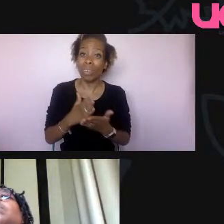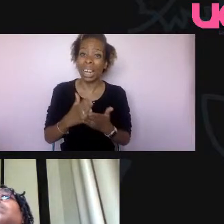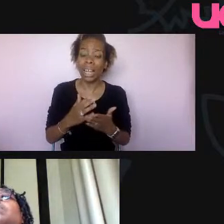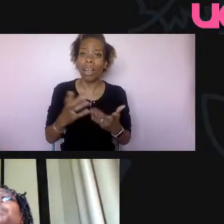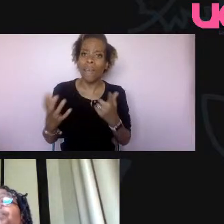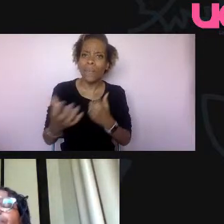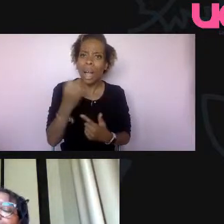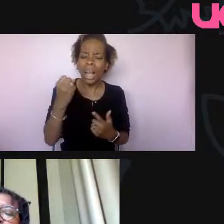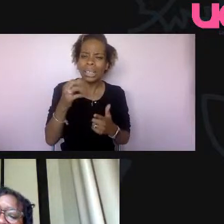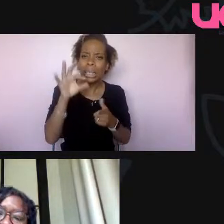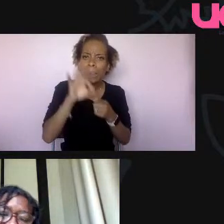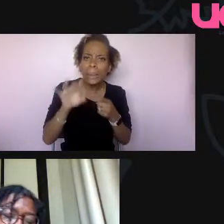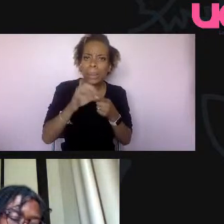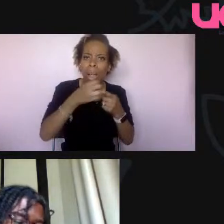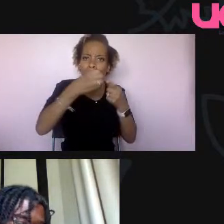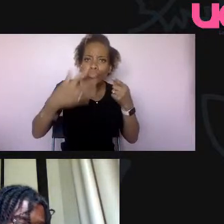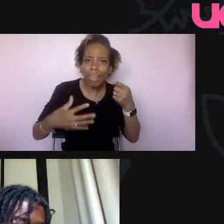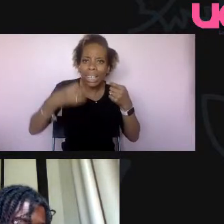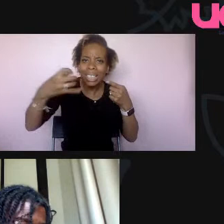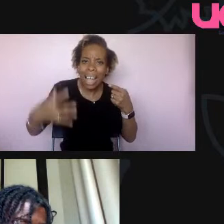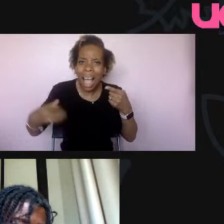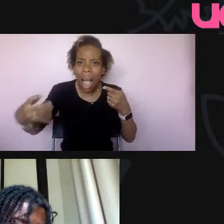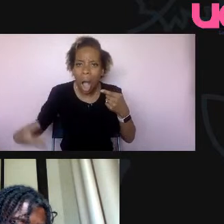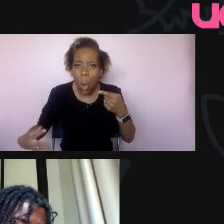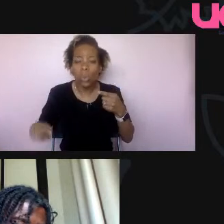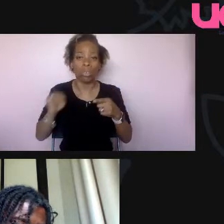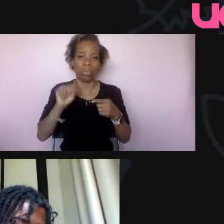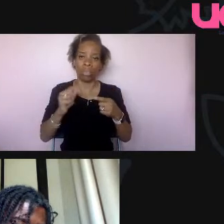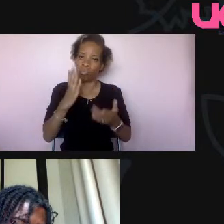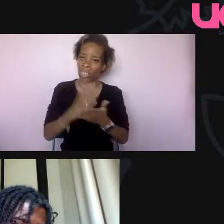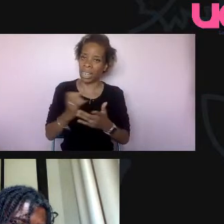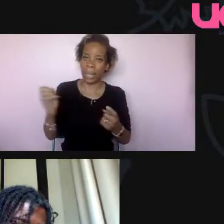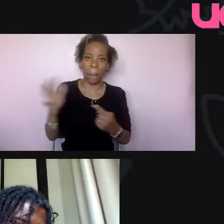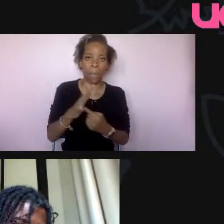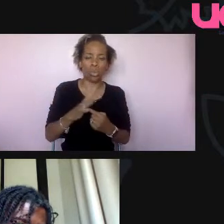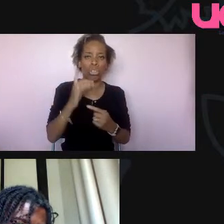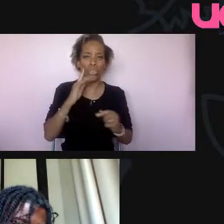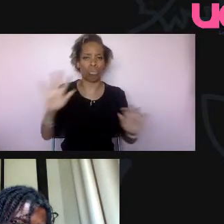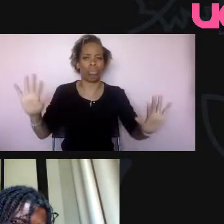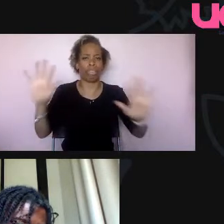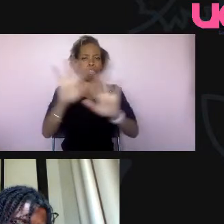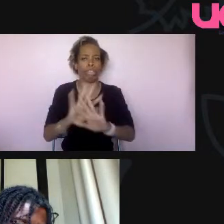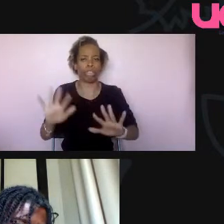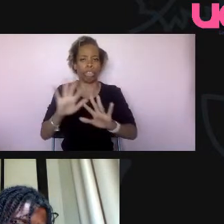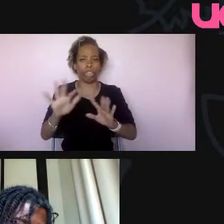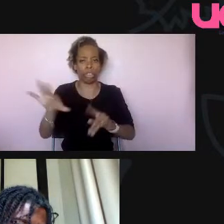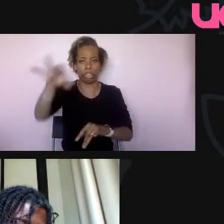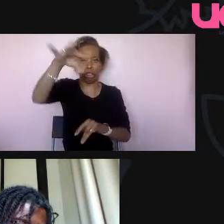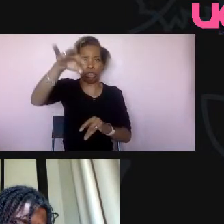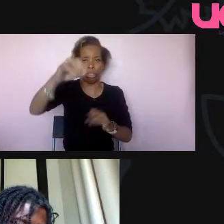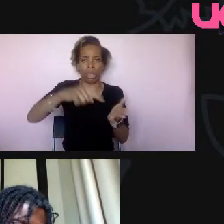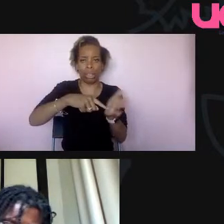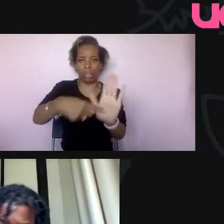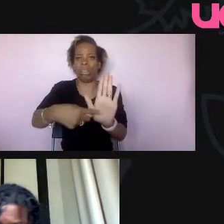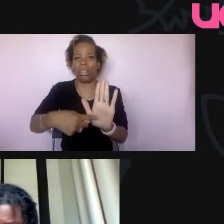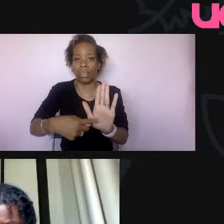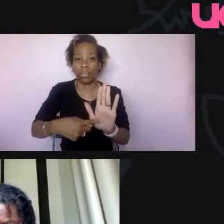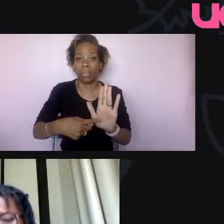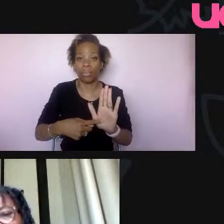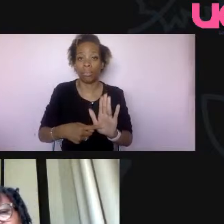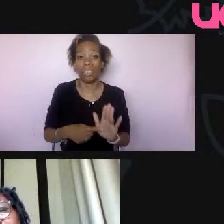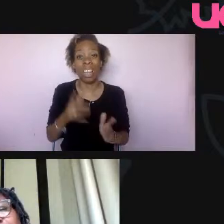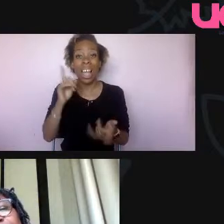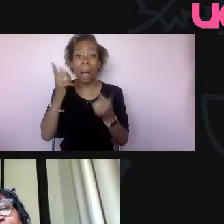for showing experience and not just kind of glossing things over, which of course employers would, in some senses, like to